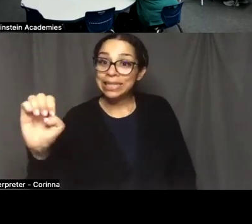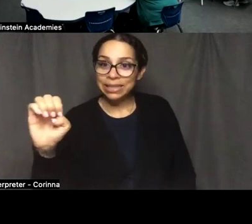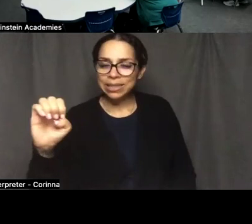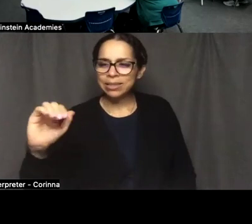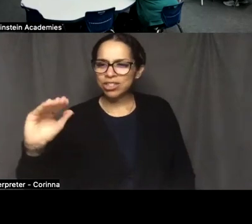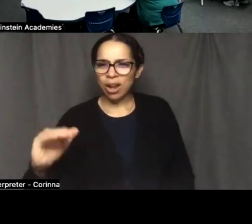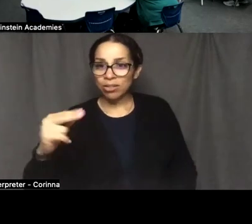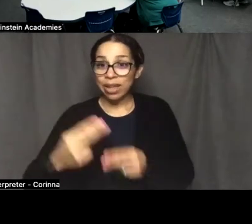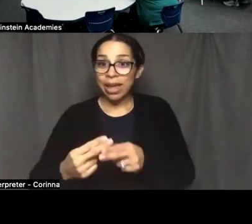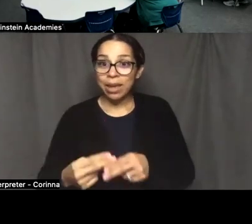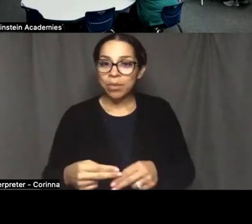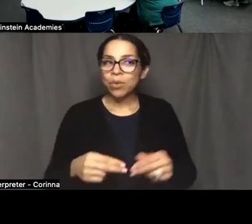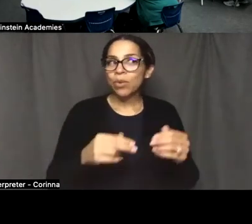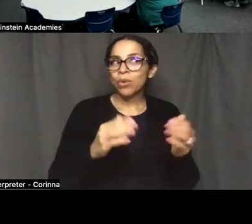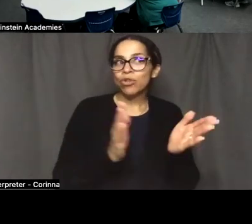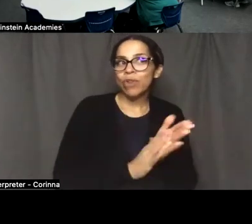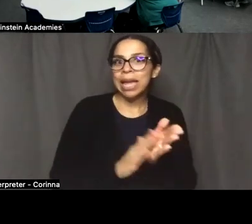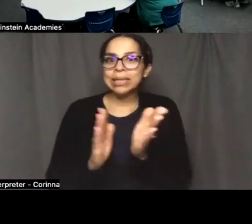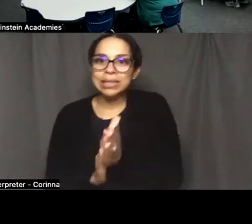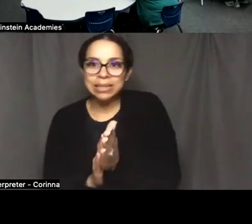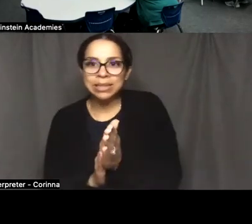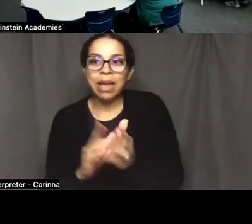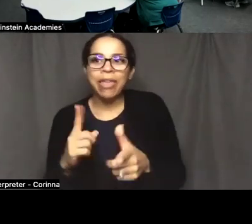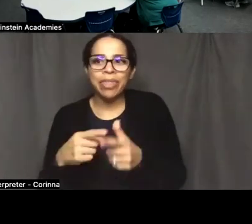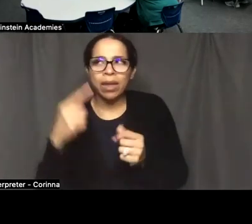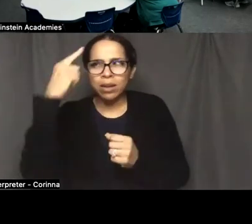Facey, like rhyming ones, and then they think it's the funniest thing.